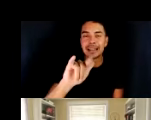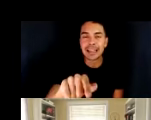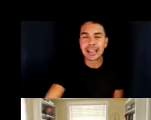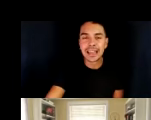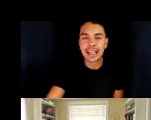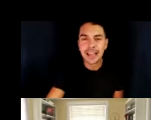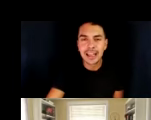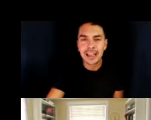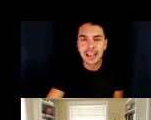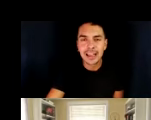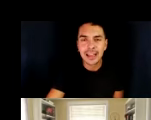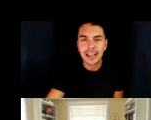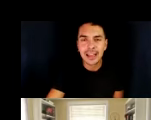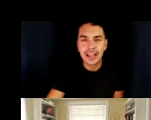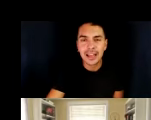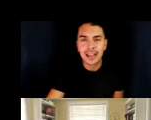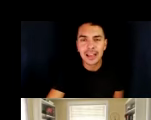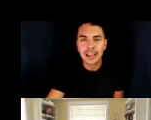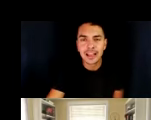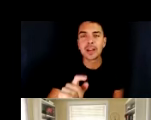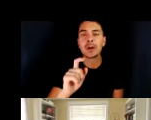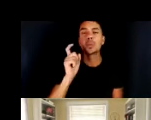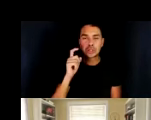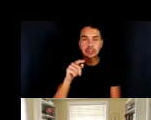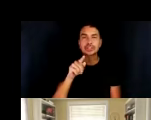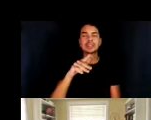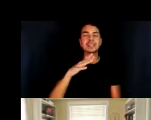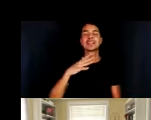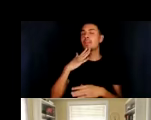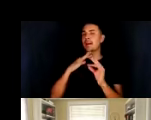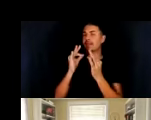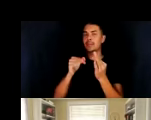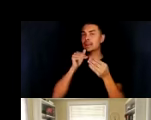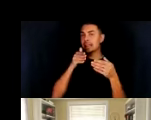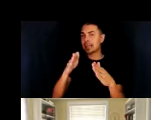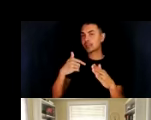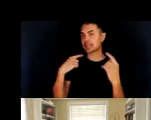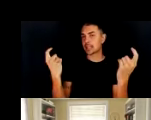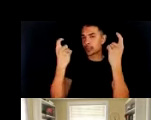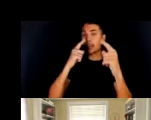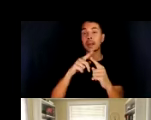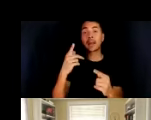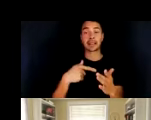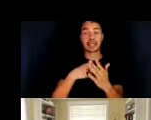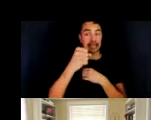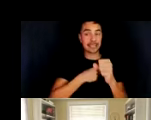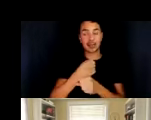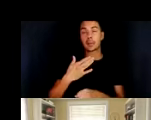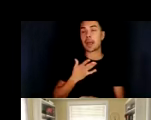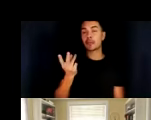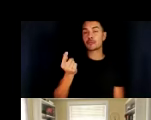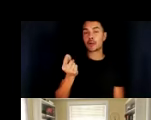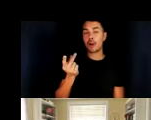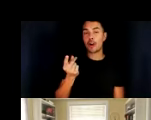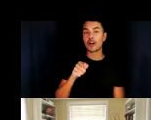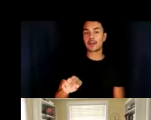Daroa. I never really celebrated because my family never let me, but this year my dog showed out as the Princess and the